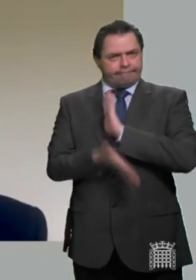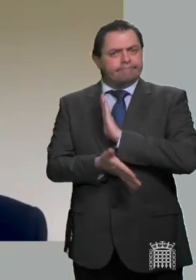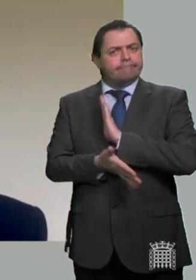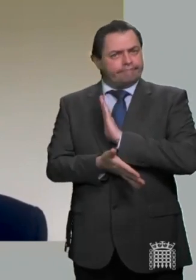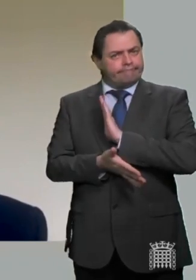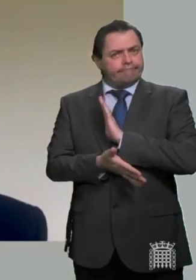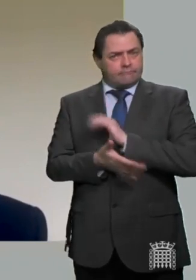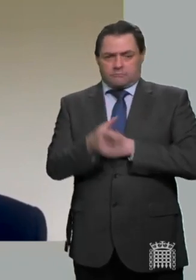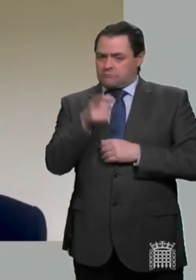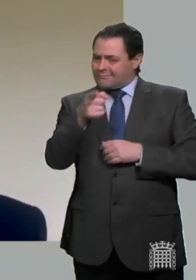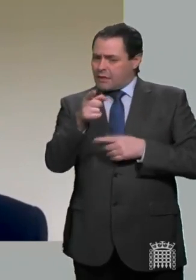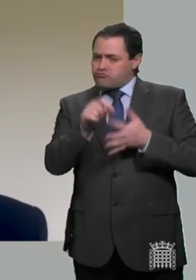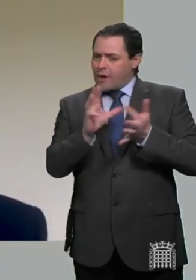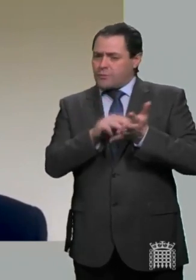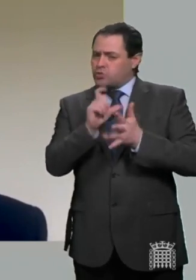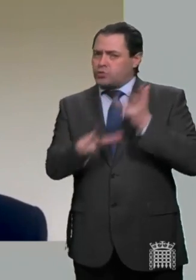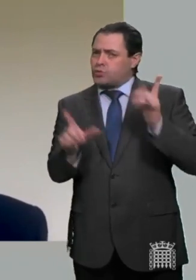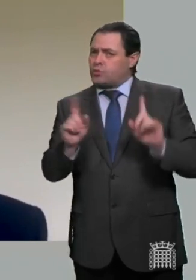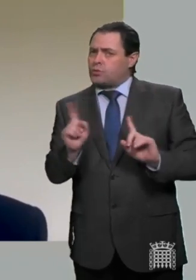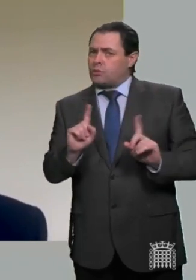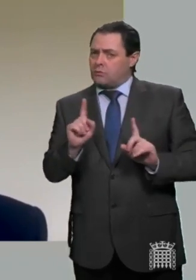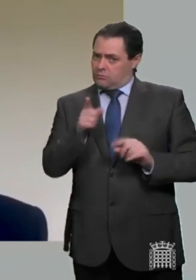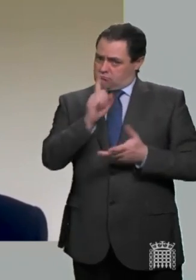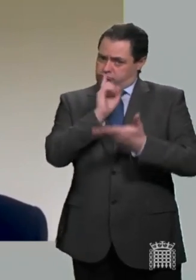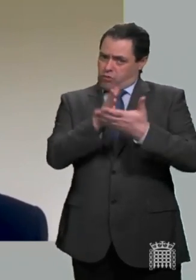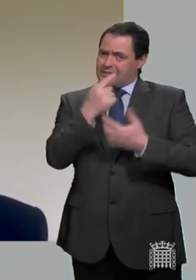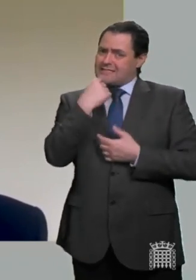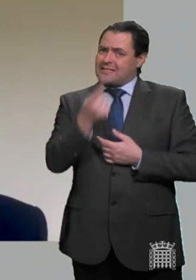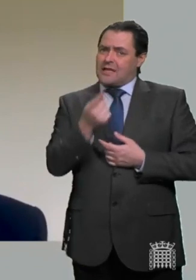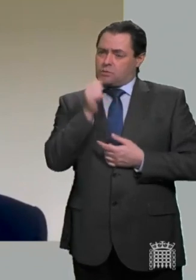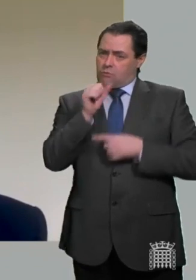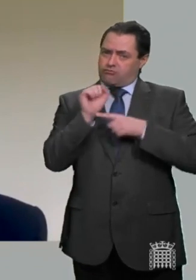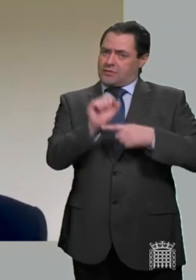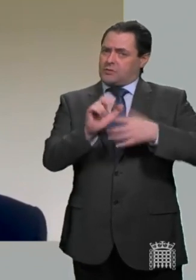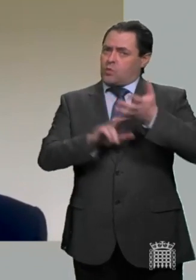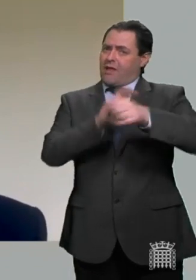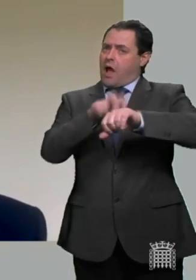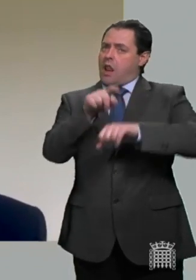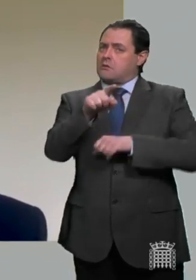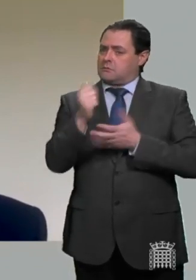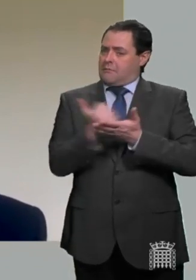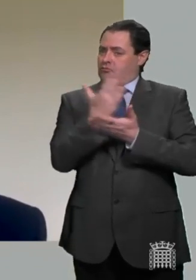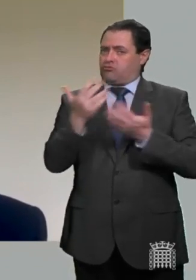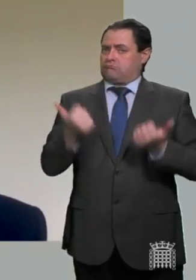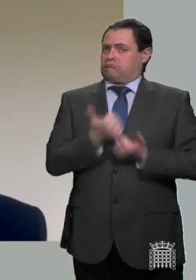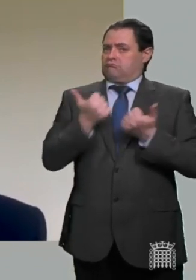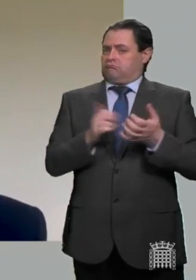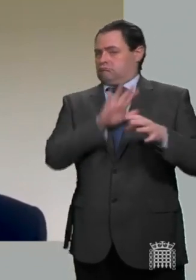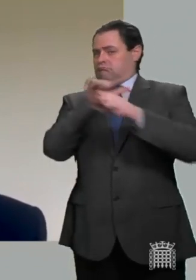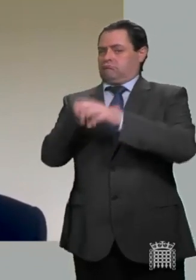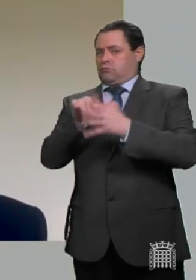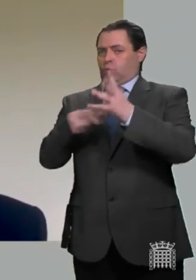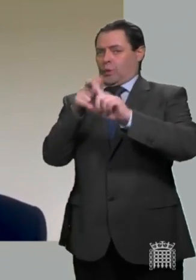Prime Minister intend to take to deliver on his promise that he would protect Northern Ireland's position within the UK internal